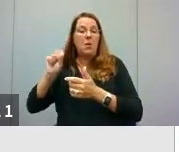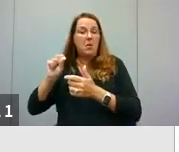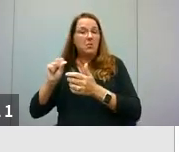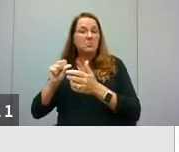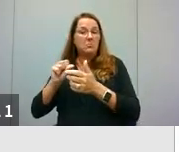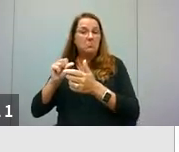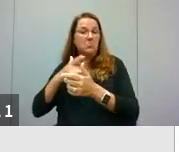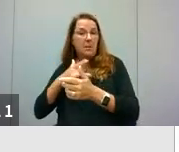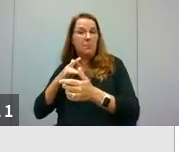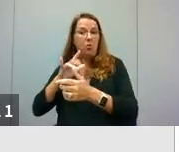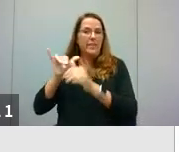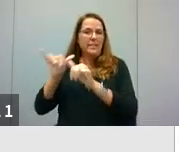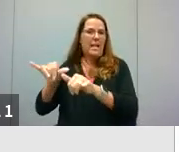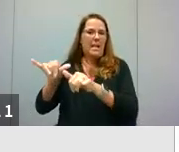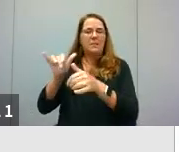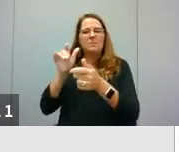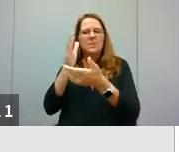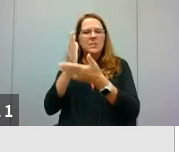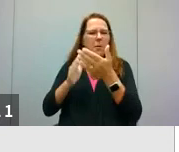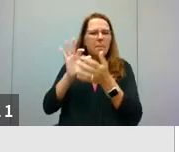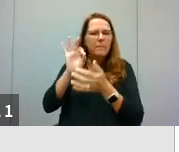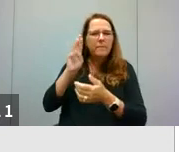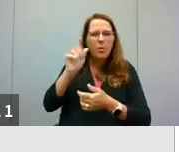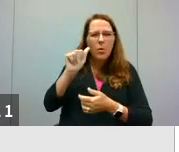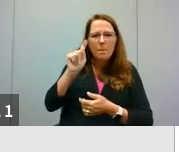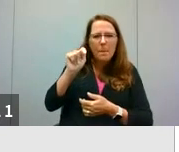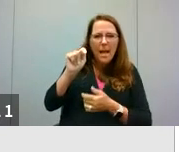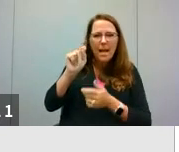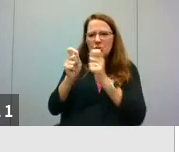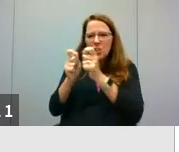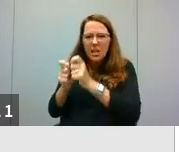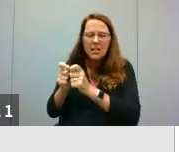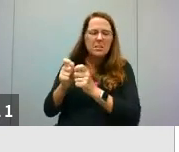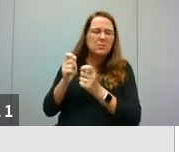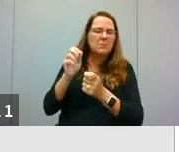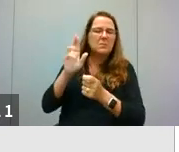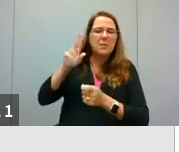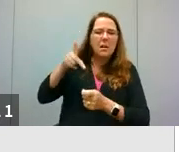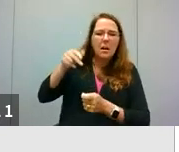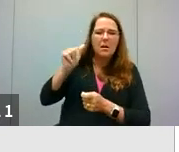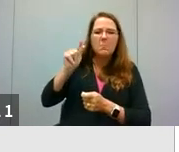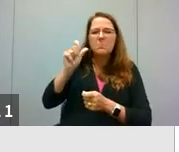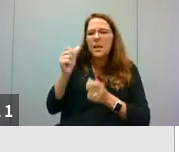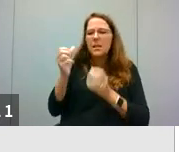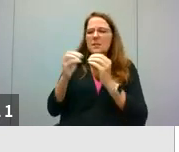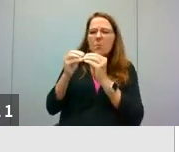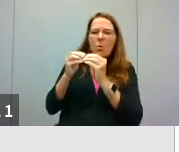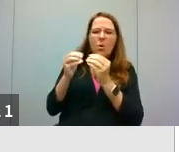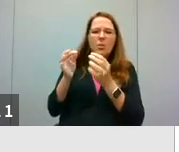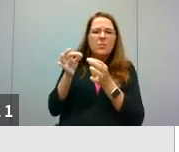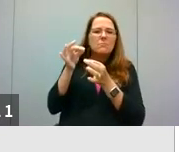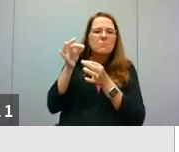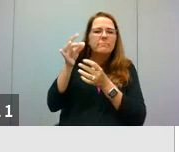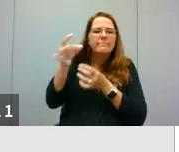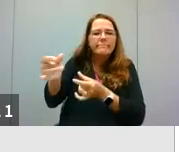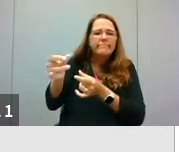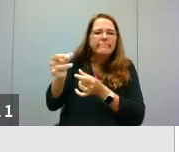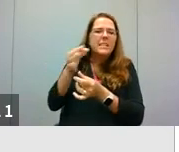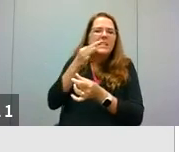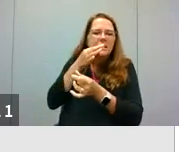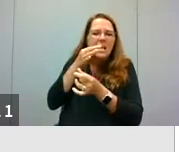We've changed some of the formatting and made updates just to make it a little more concise. What